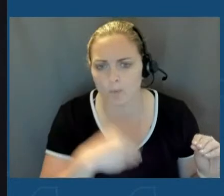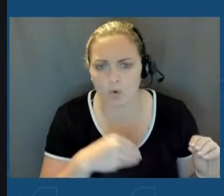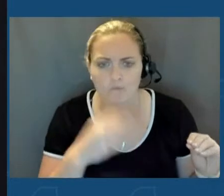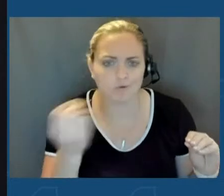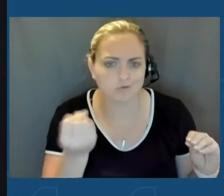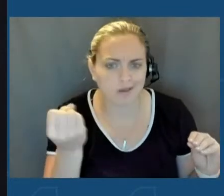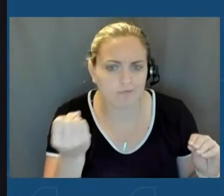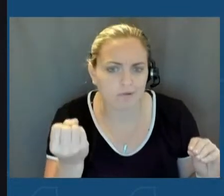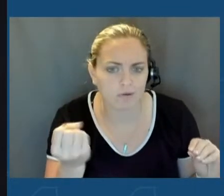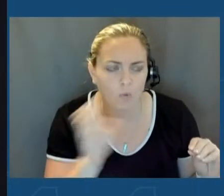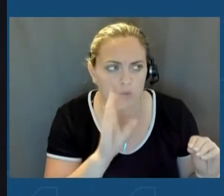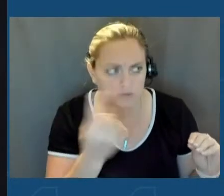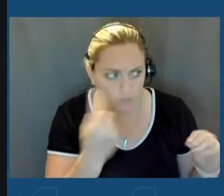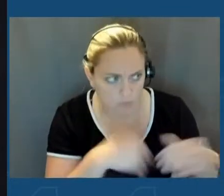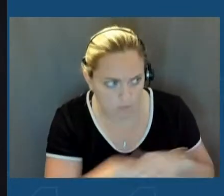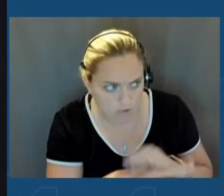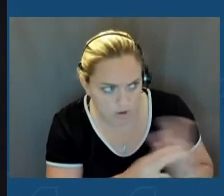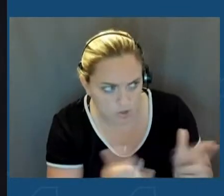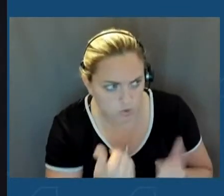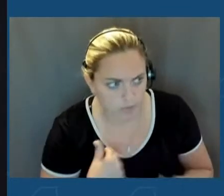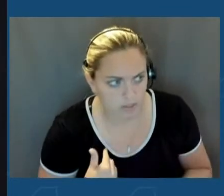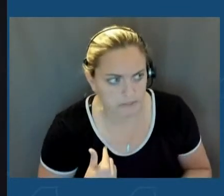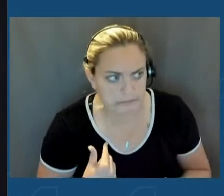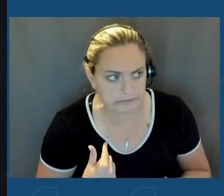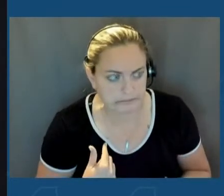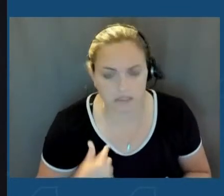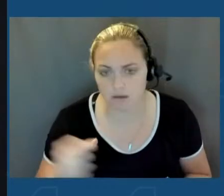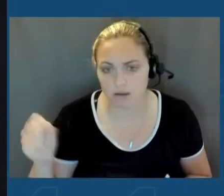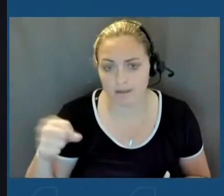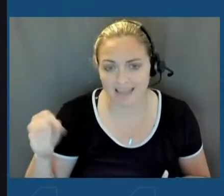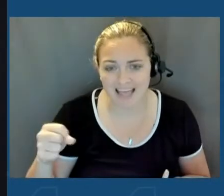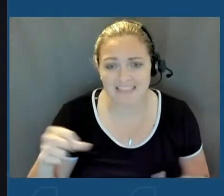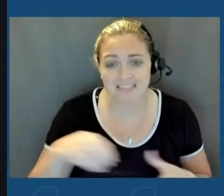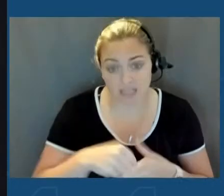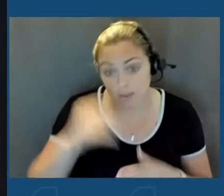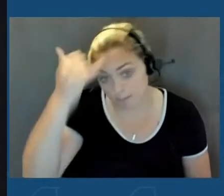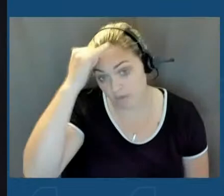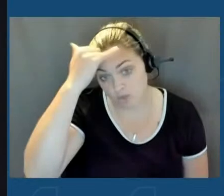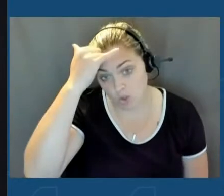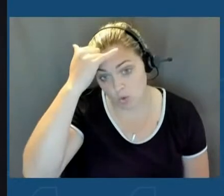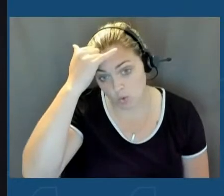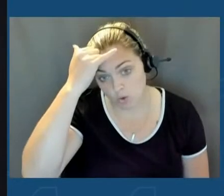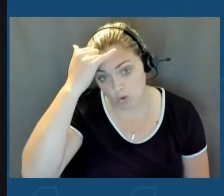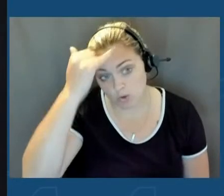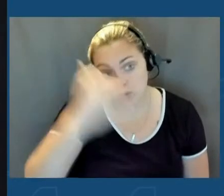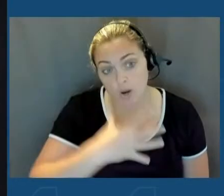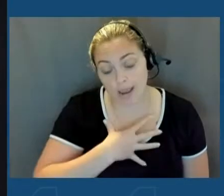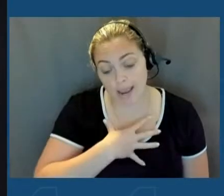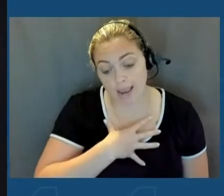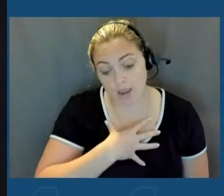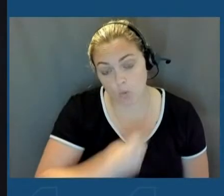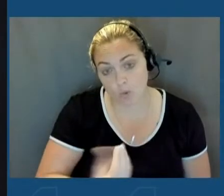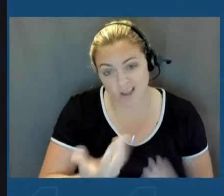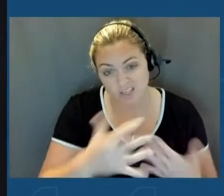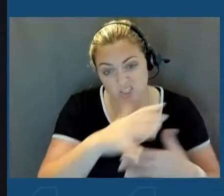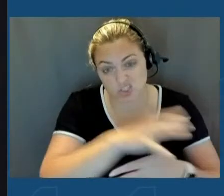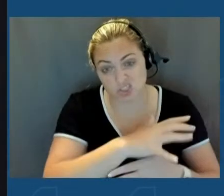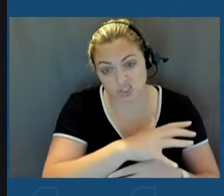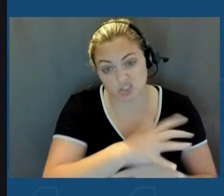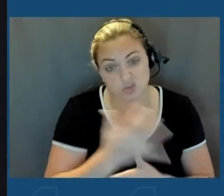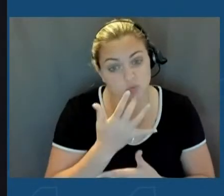Saturday afternoon. Yes, in Buffalo, a white supremacist